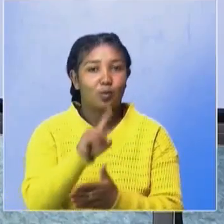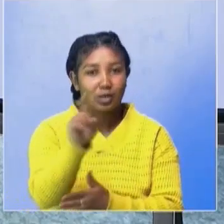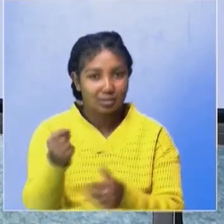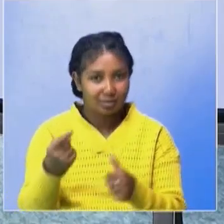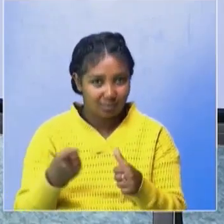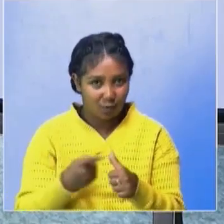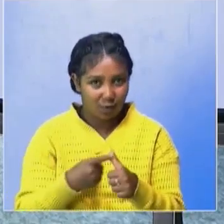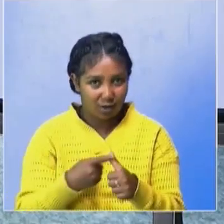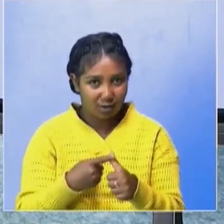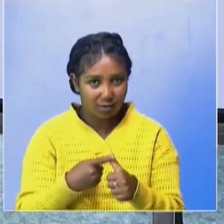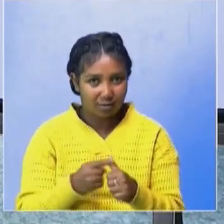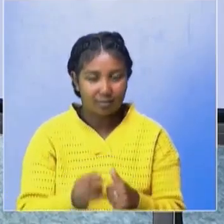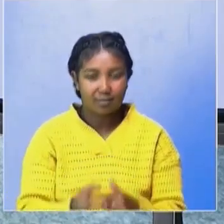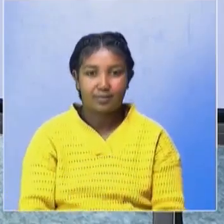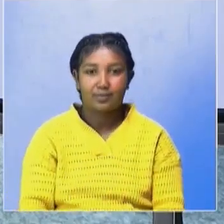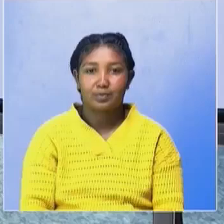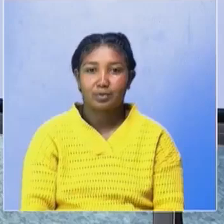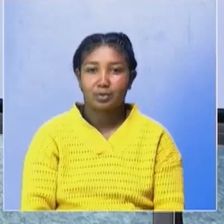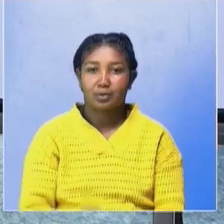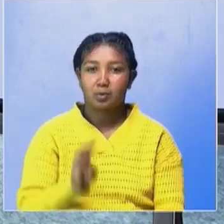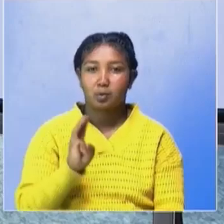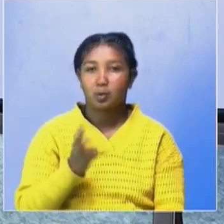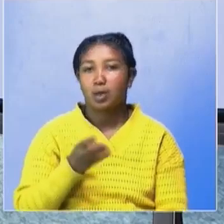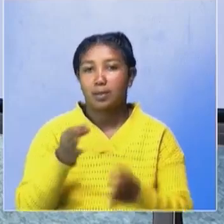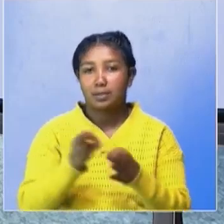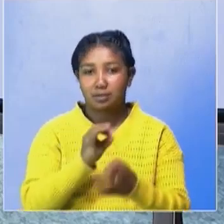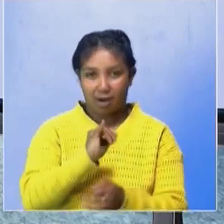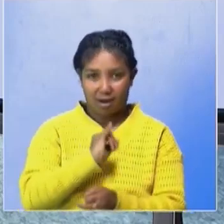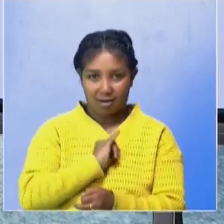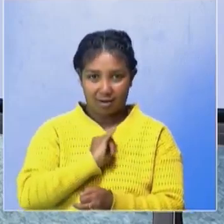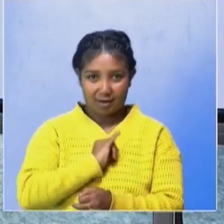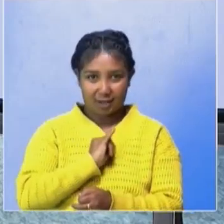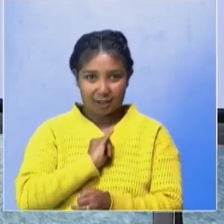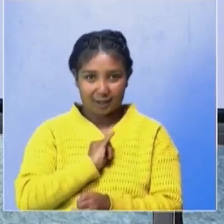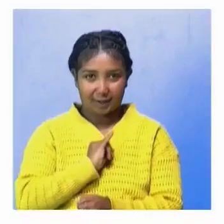1. We can mention I.